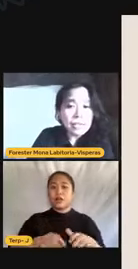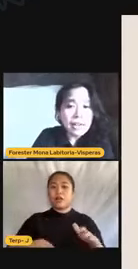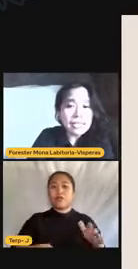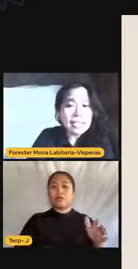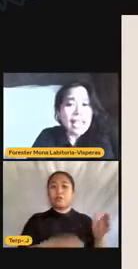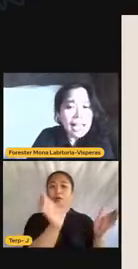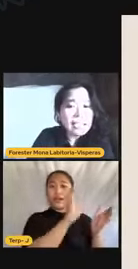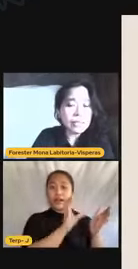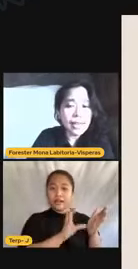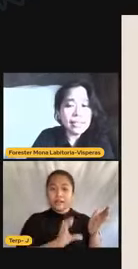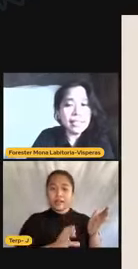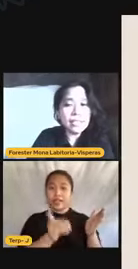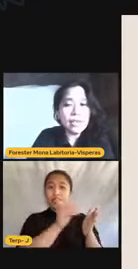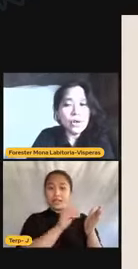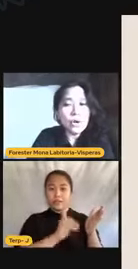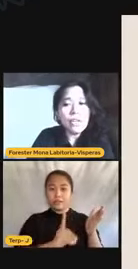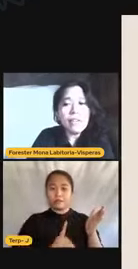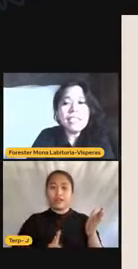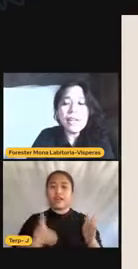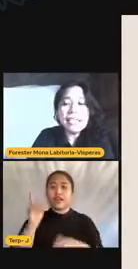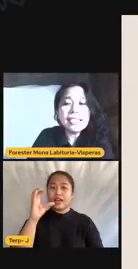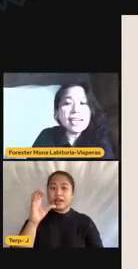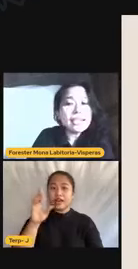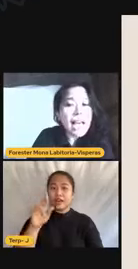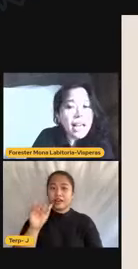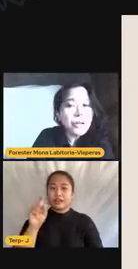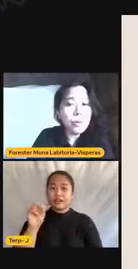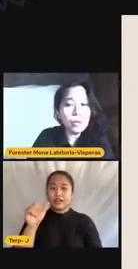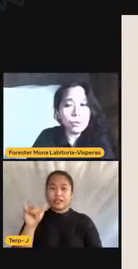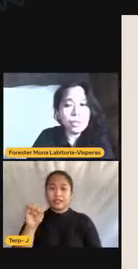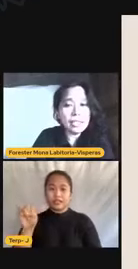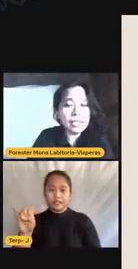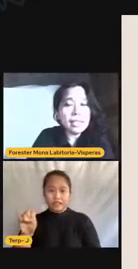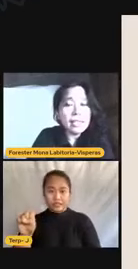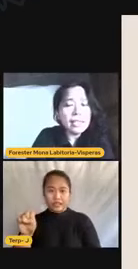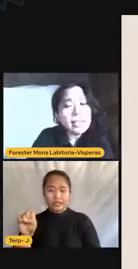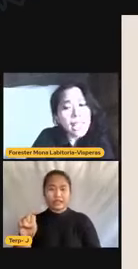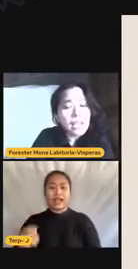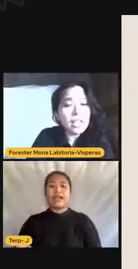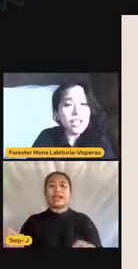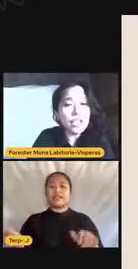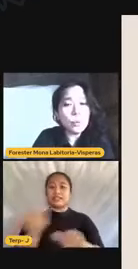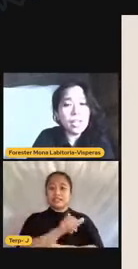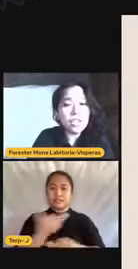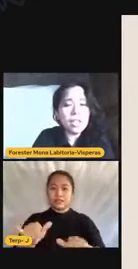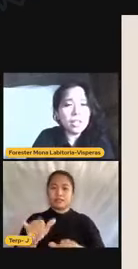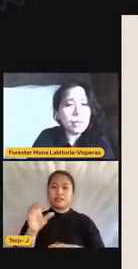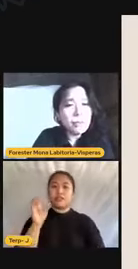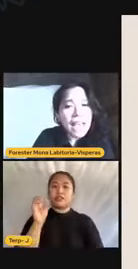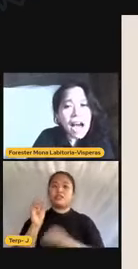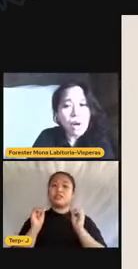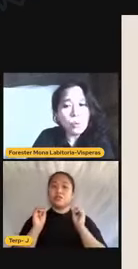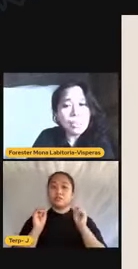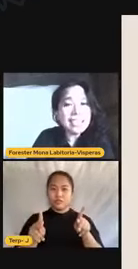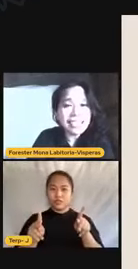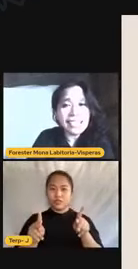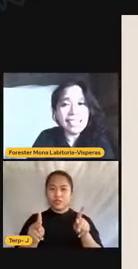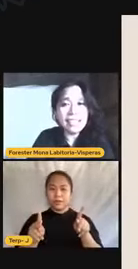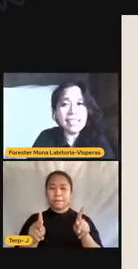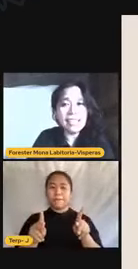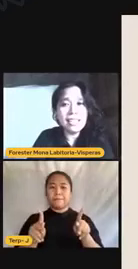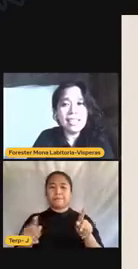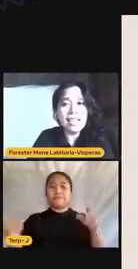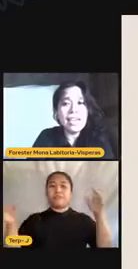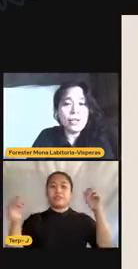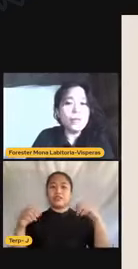what defines a crisis as crisis or defines crisis as an opportunity is not the situation, but how we see